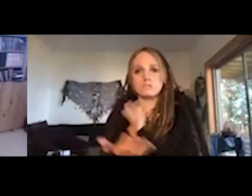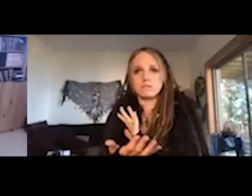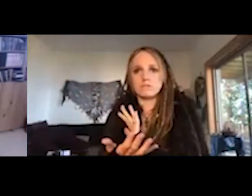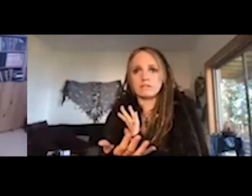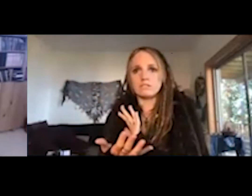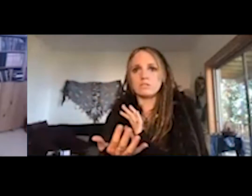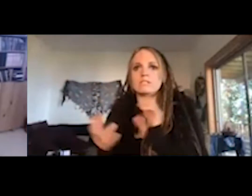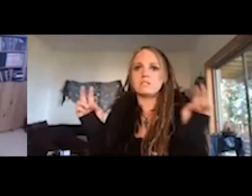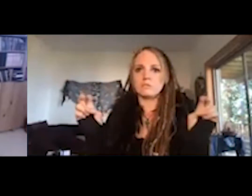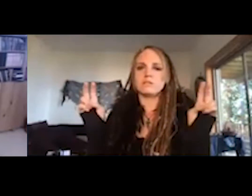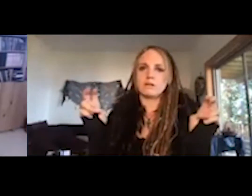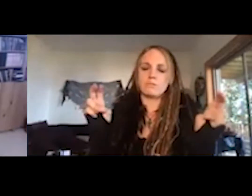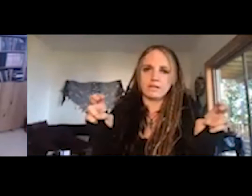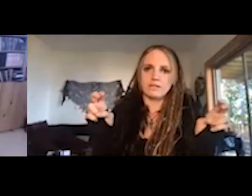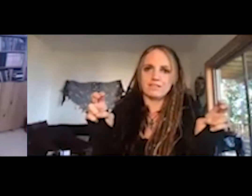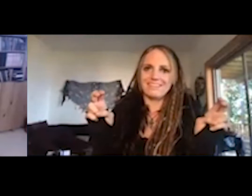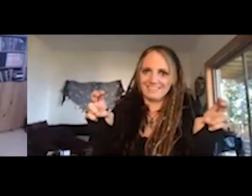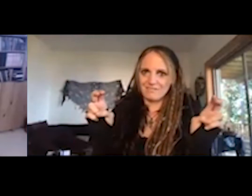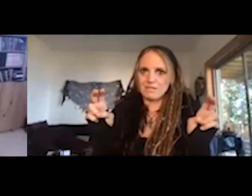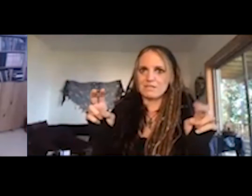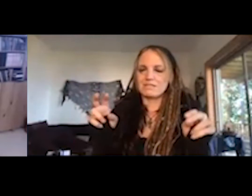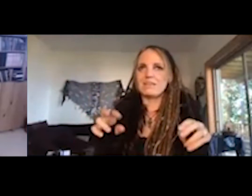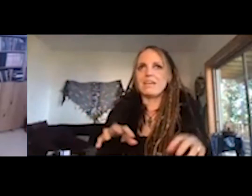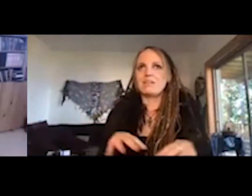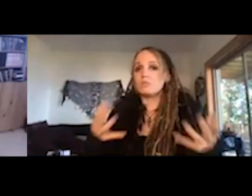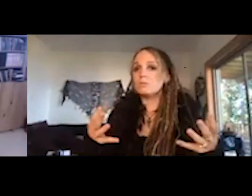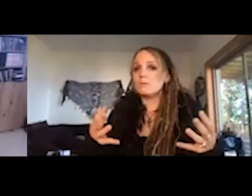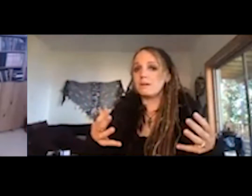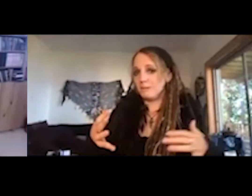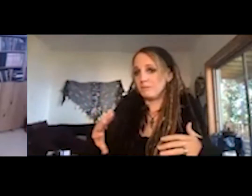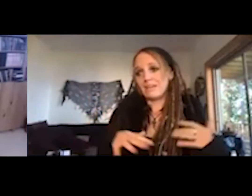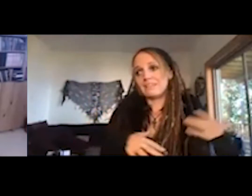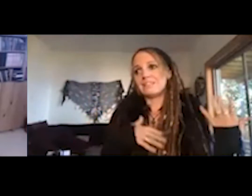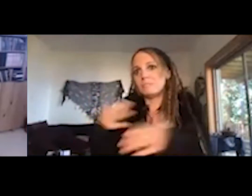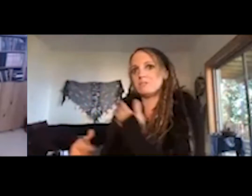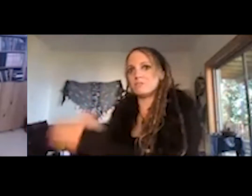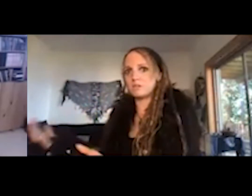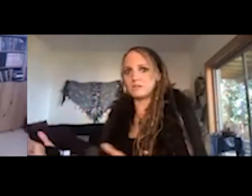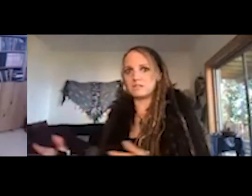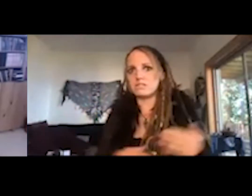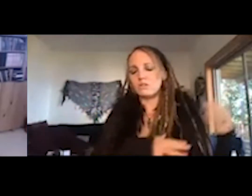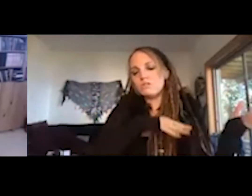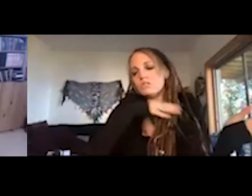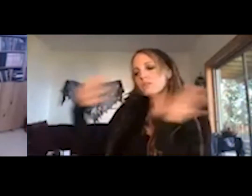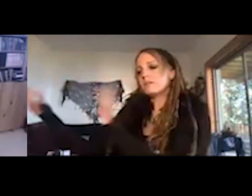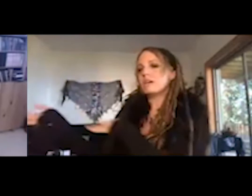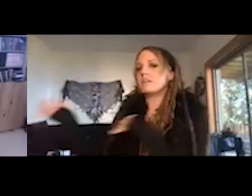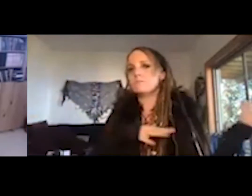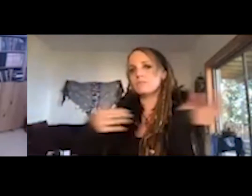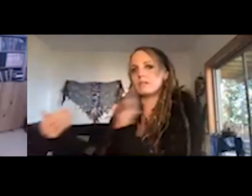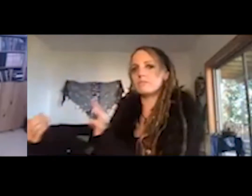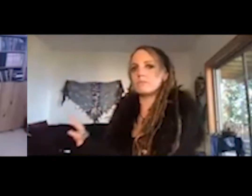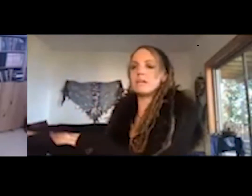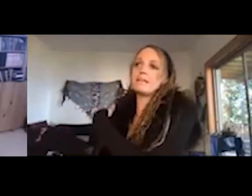switch the screen direction. So he's going the wrong way, if that makes sense. And what's cool about people, again, is that they habituate very quickly. So if you show them a lot of